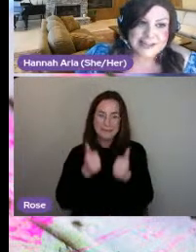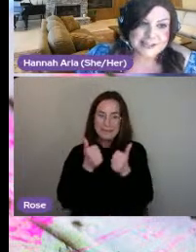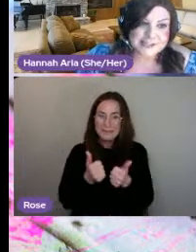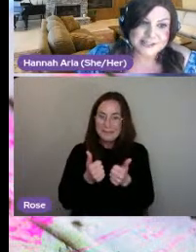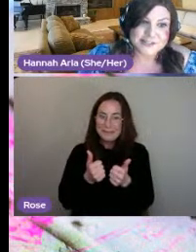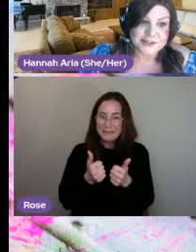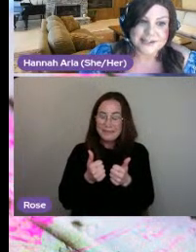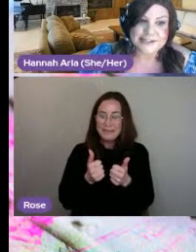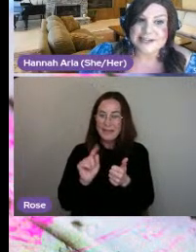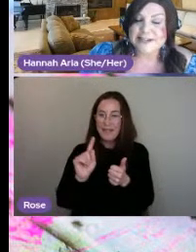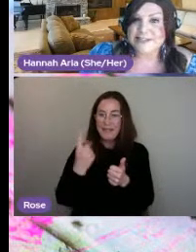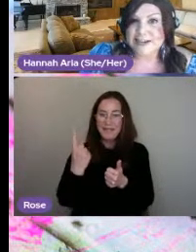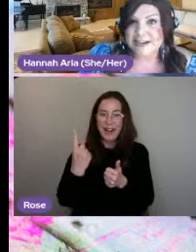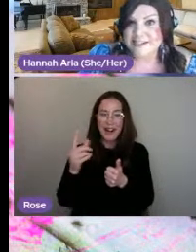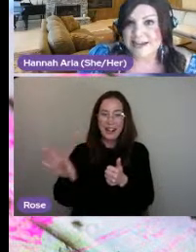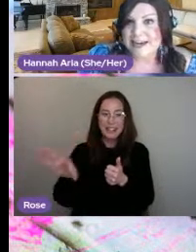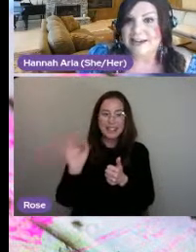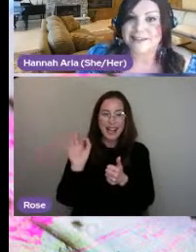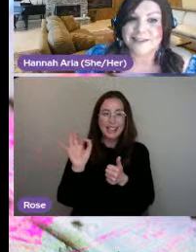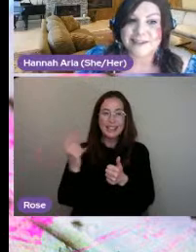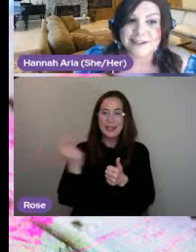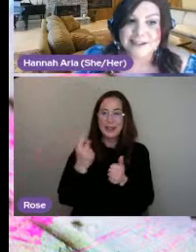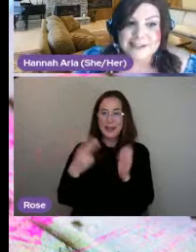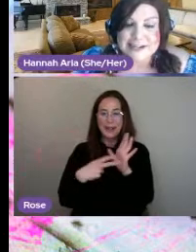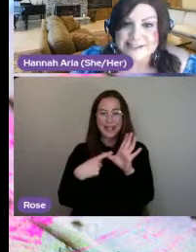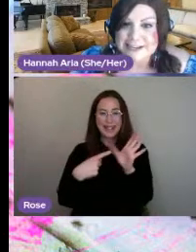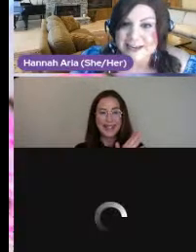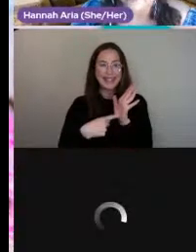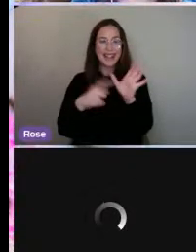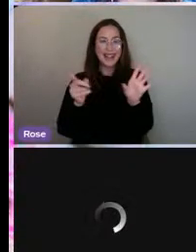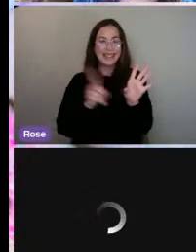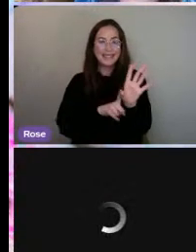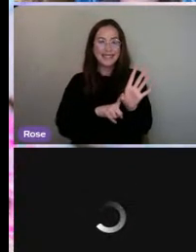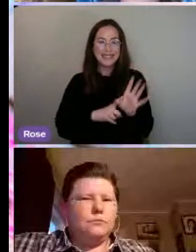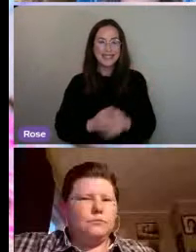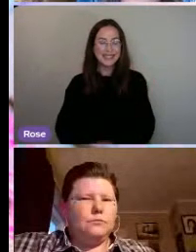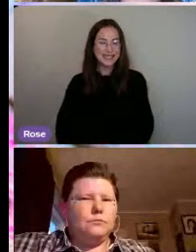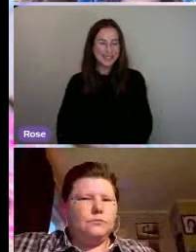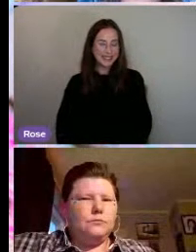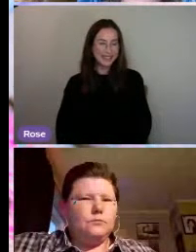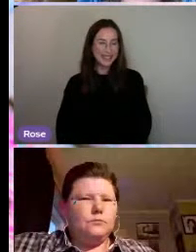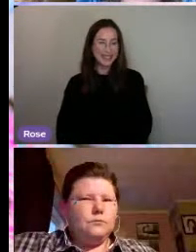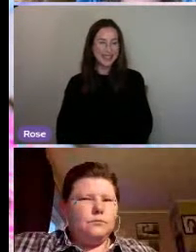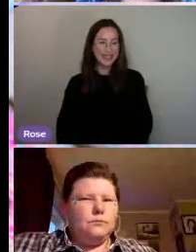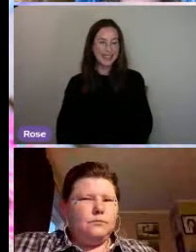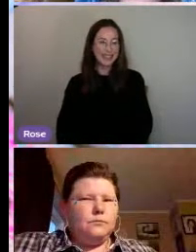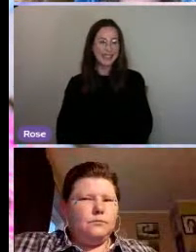our first guest tonight is Natty. Natty, can we get you up?